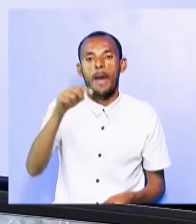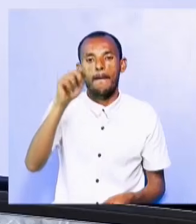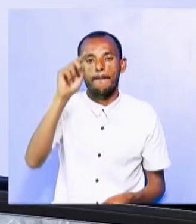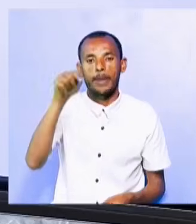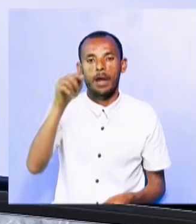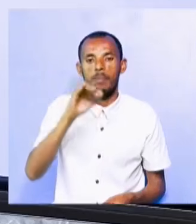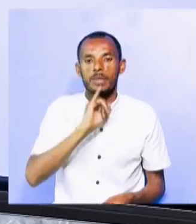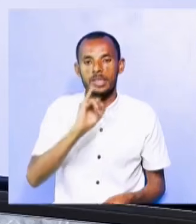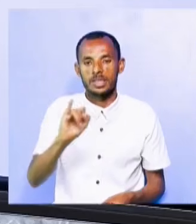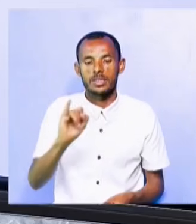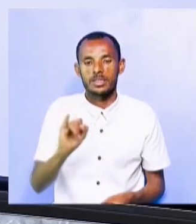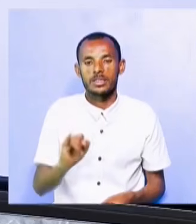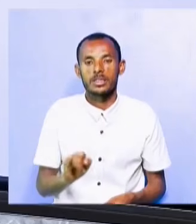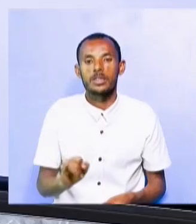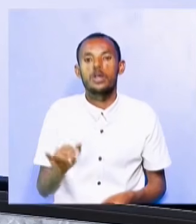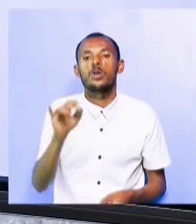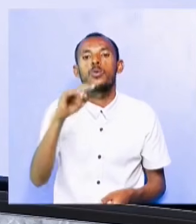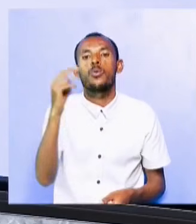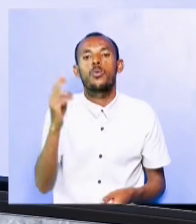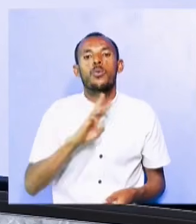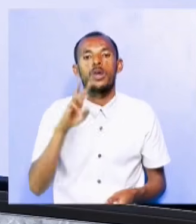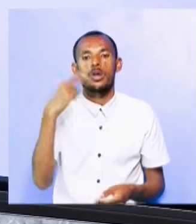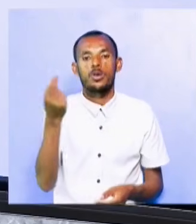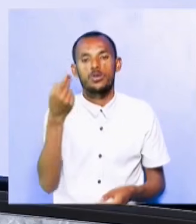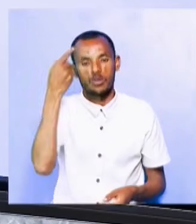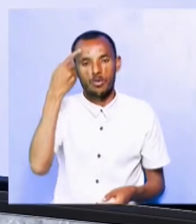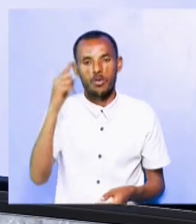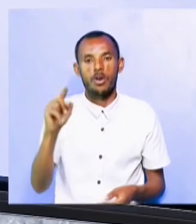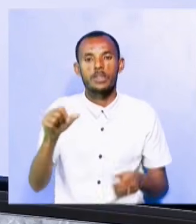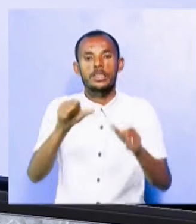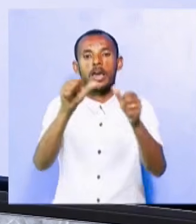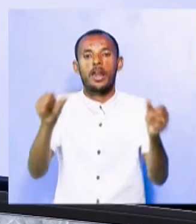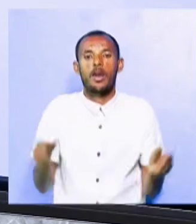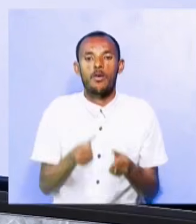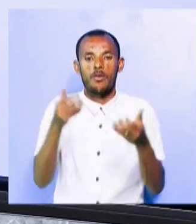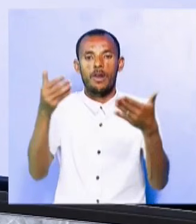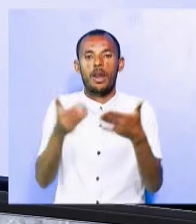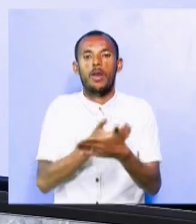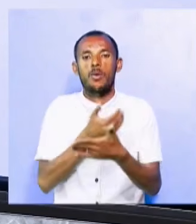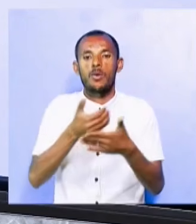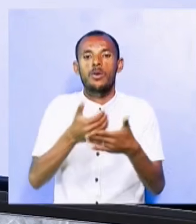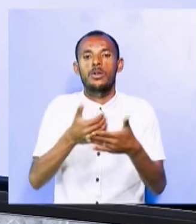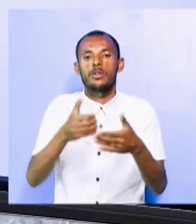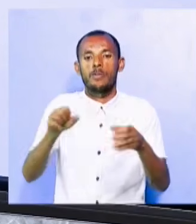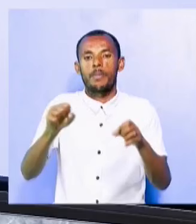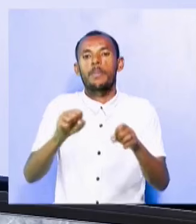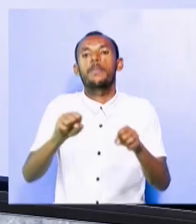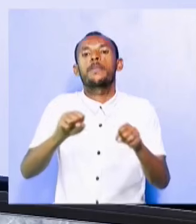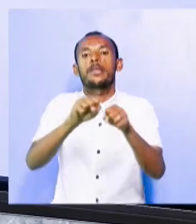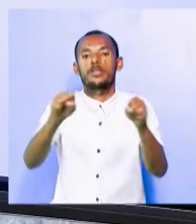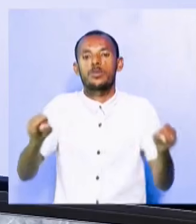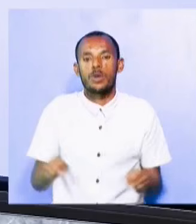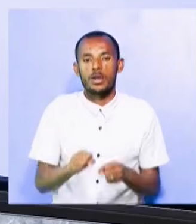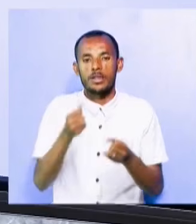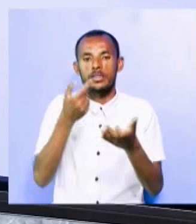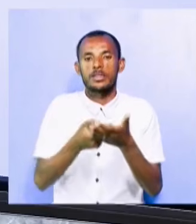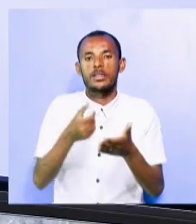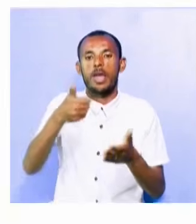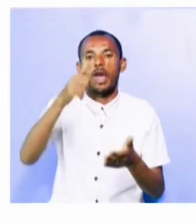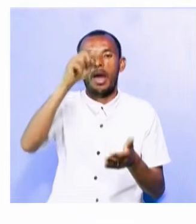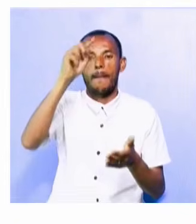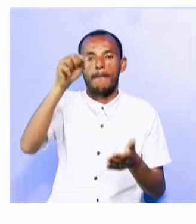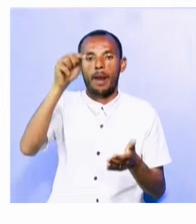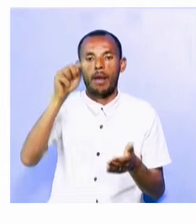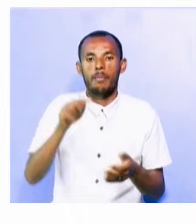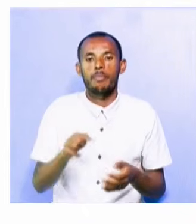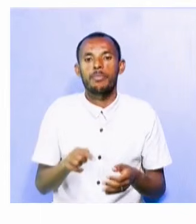a notation that we use for the area of the new square region. So this A prime